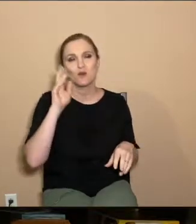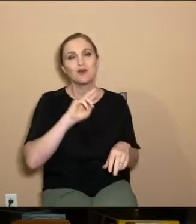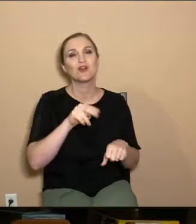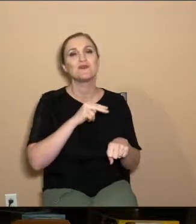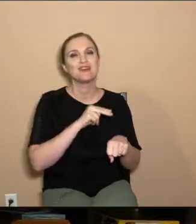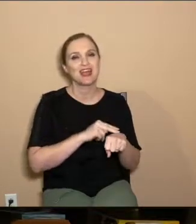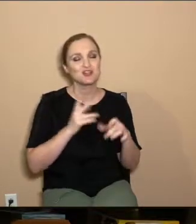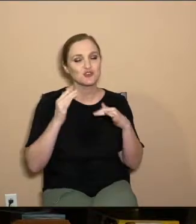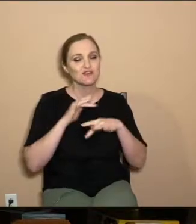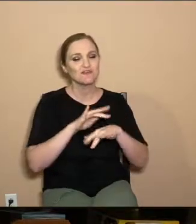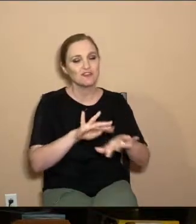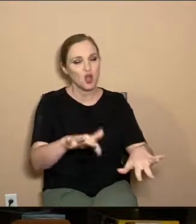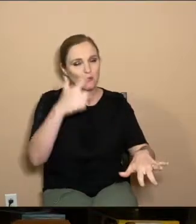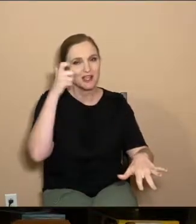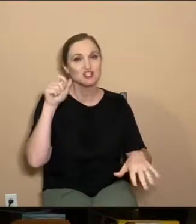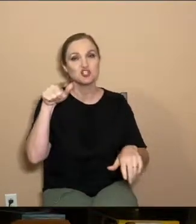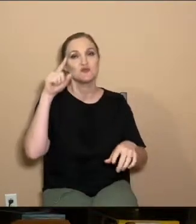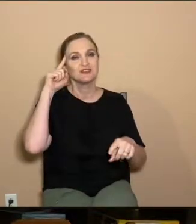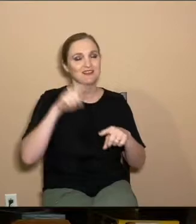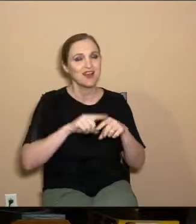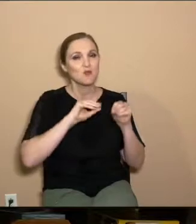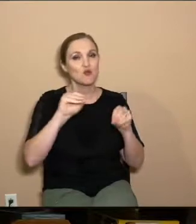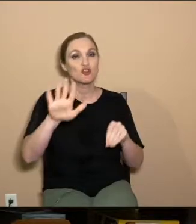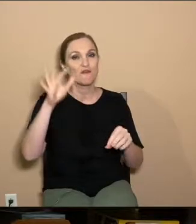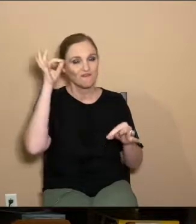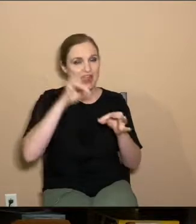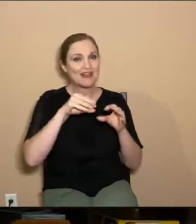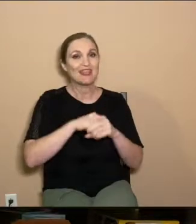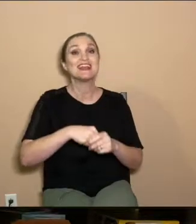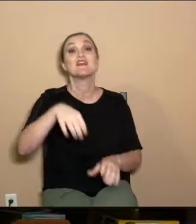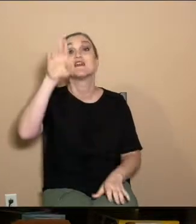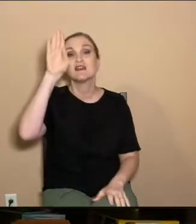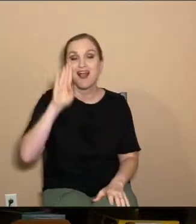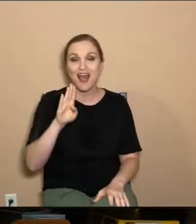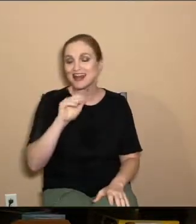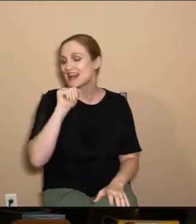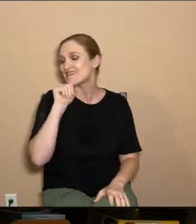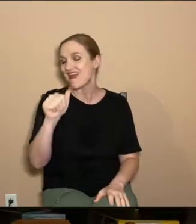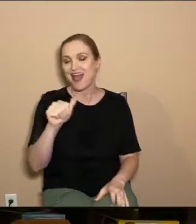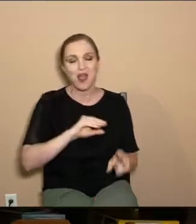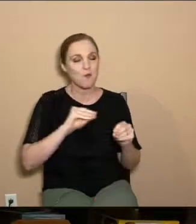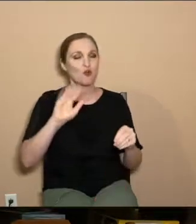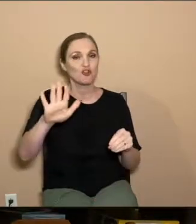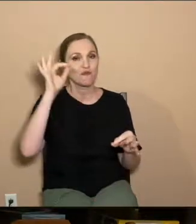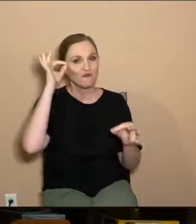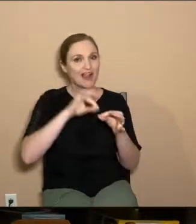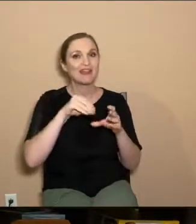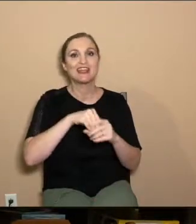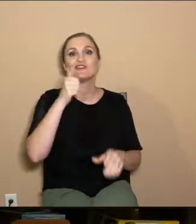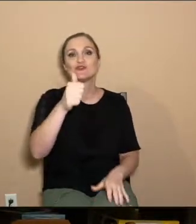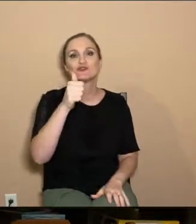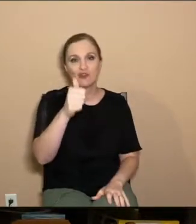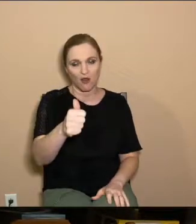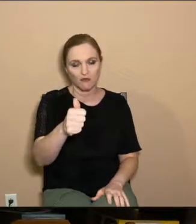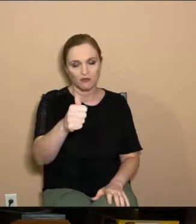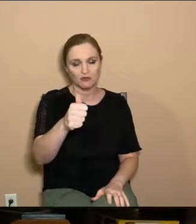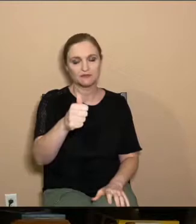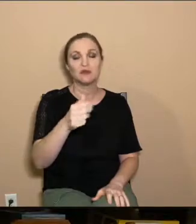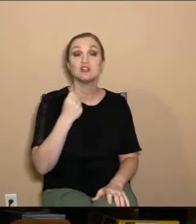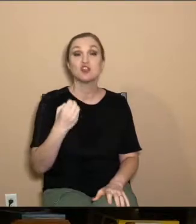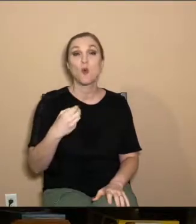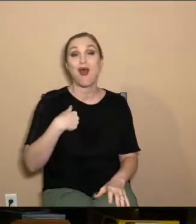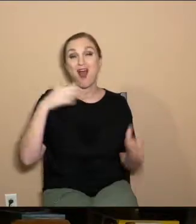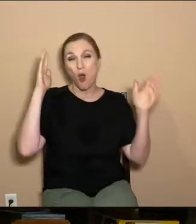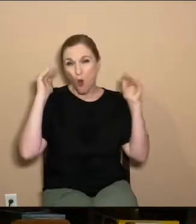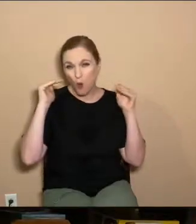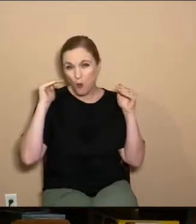you have decided to put your faith in the promises of God rather than put your faith in yourself. And so I